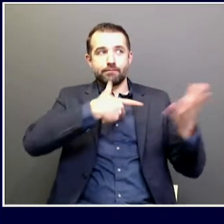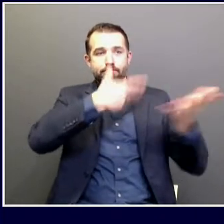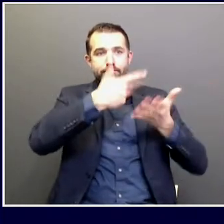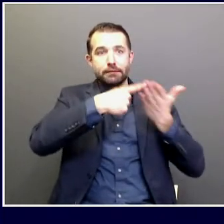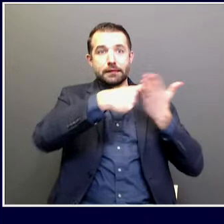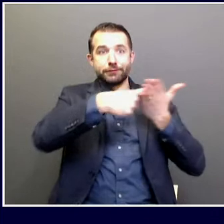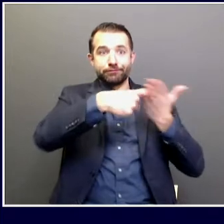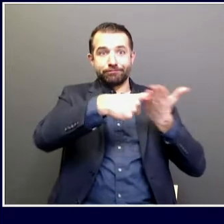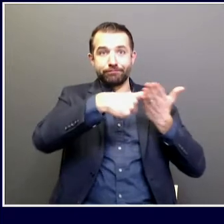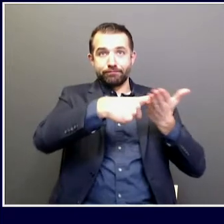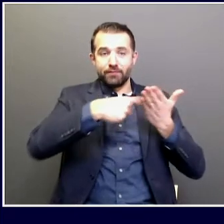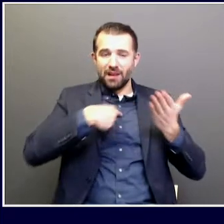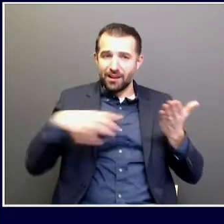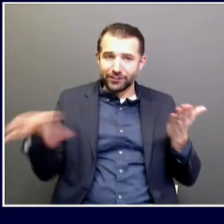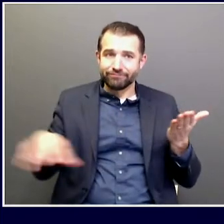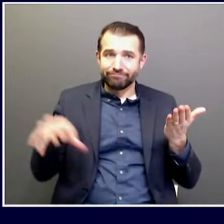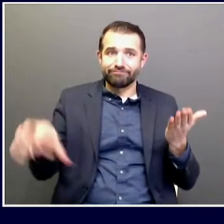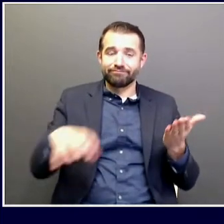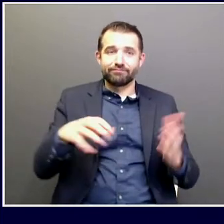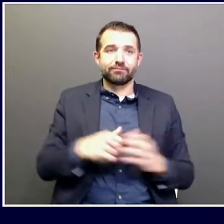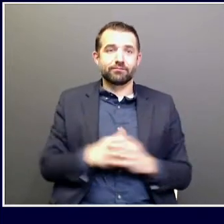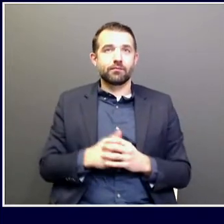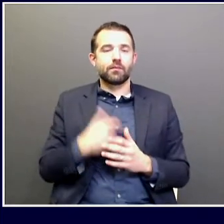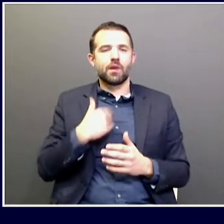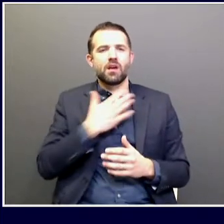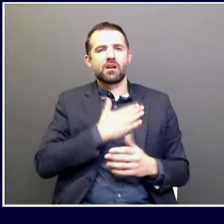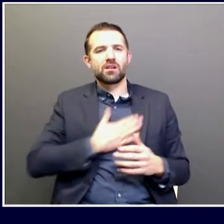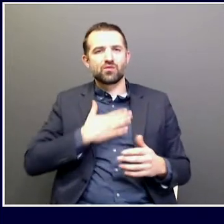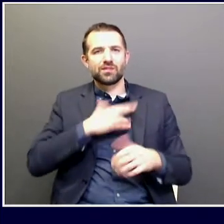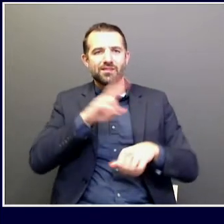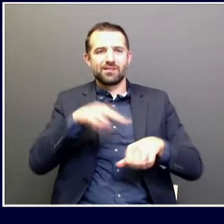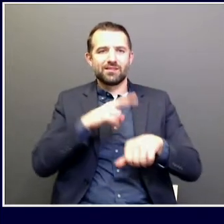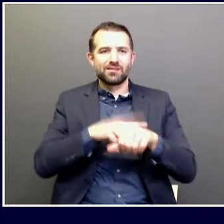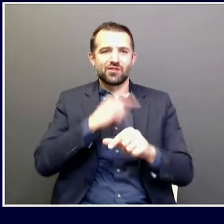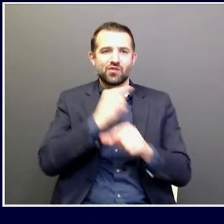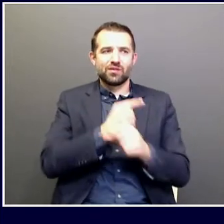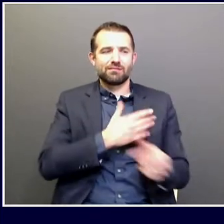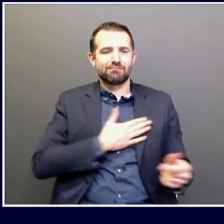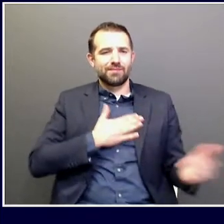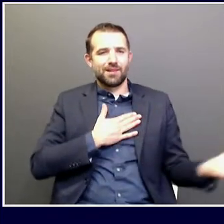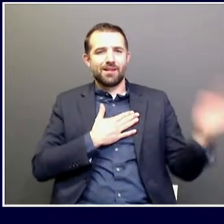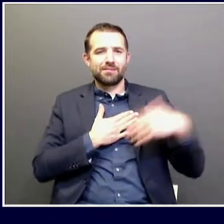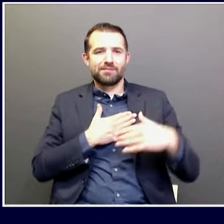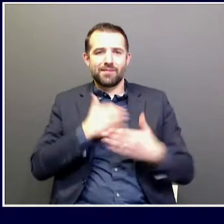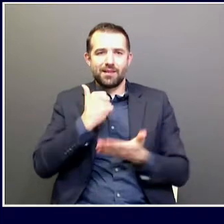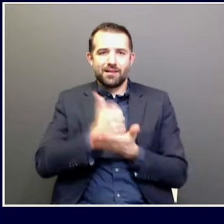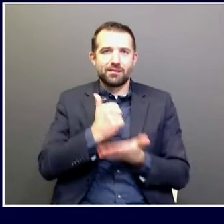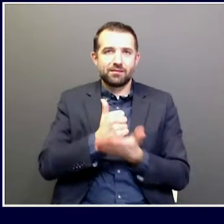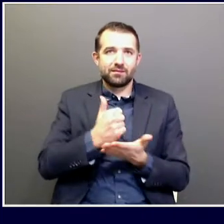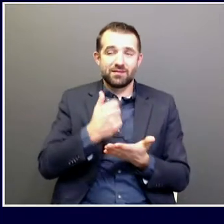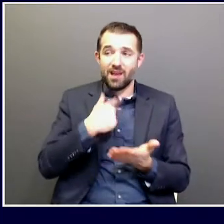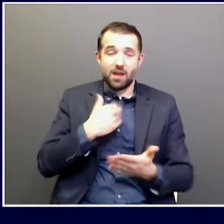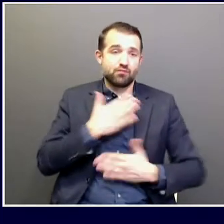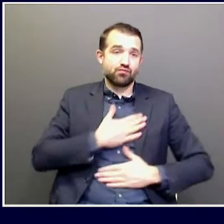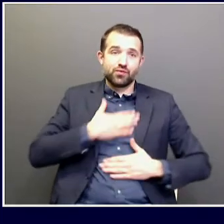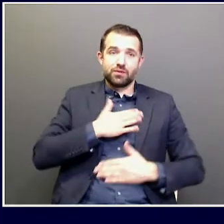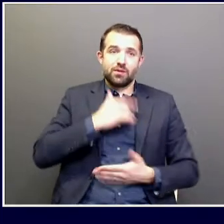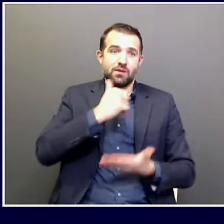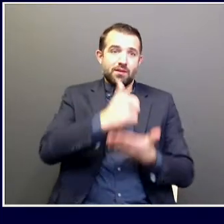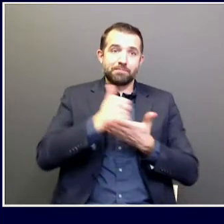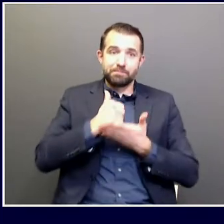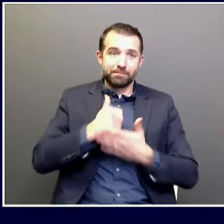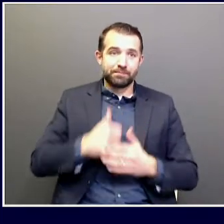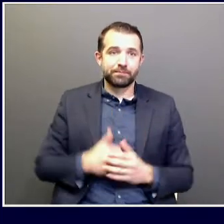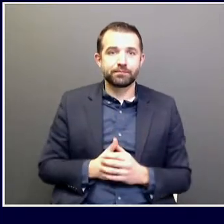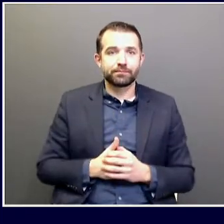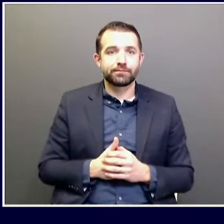We appreciate the National Guard's willingness to come in and help us in this critical mission. That will make a difference at this critical time. So we